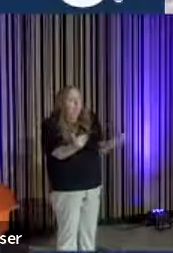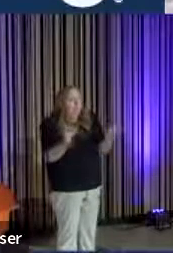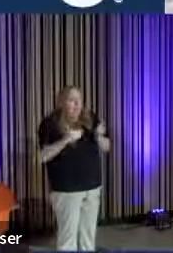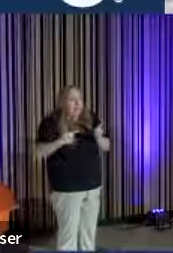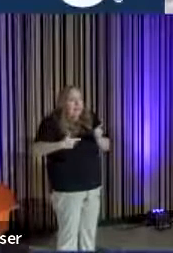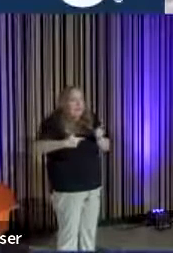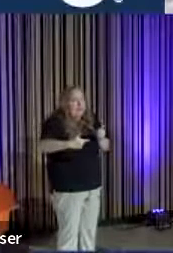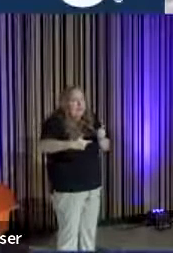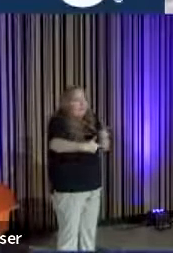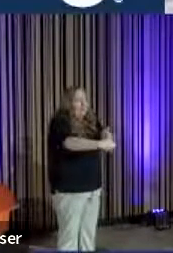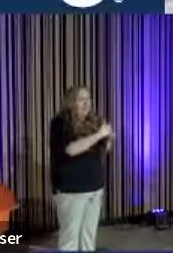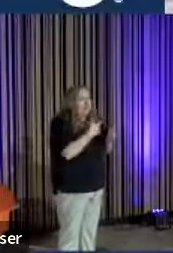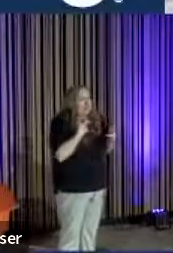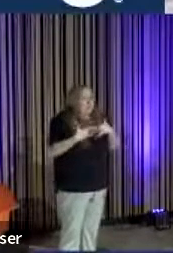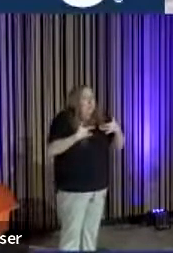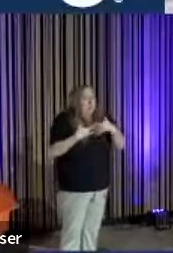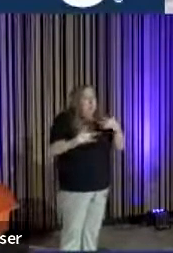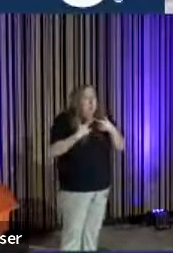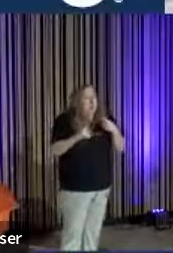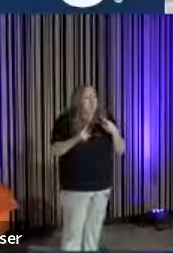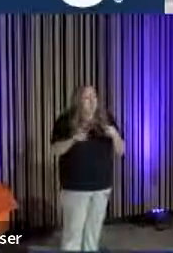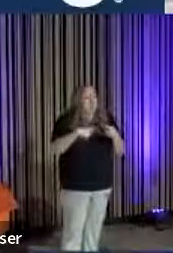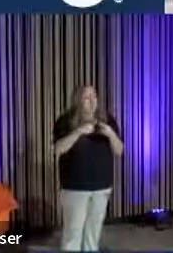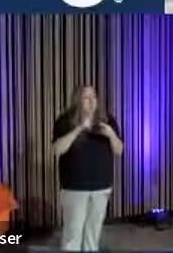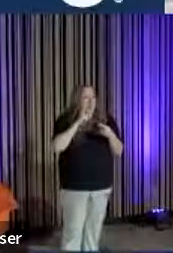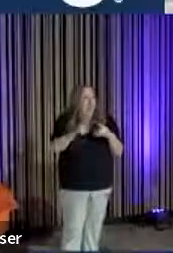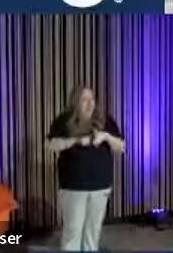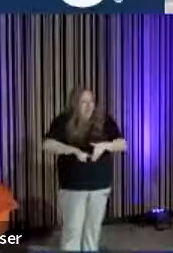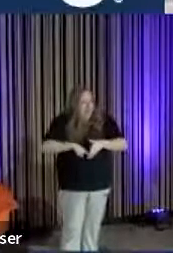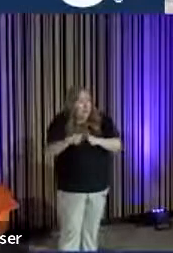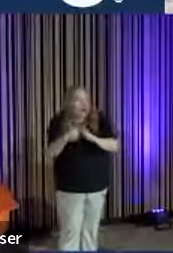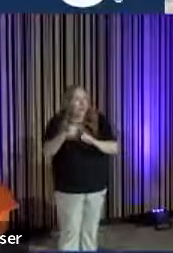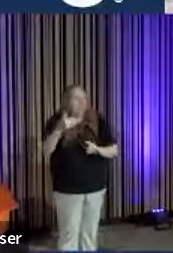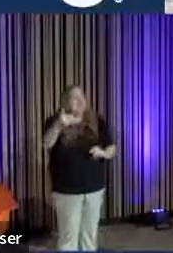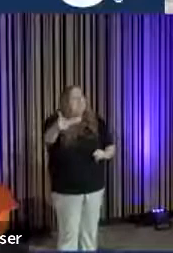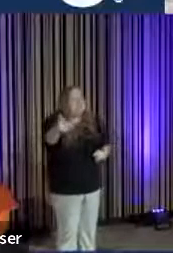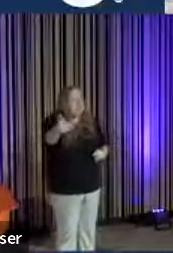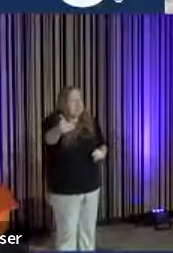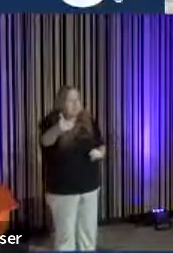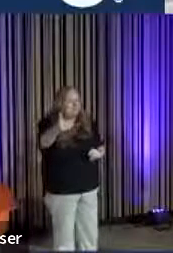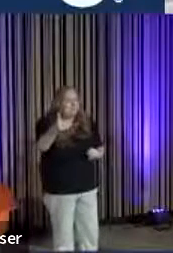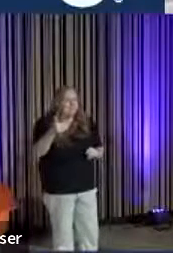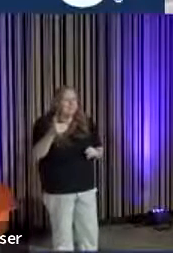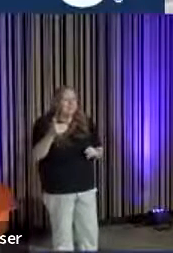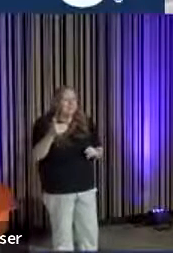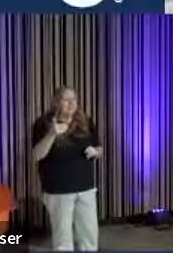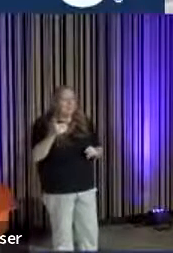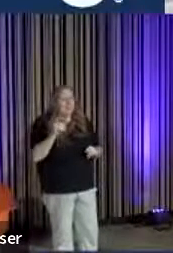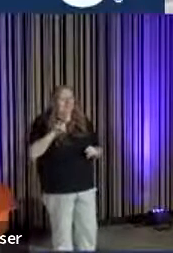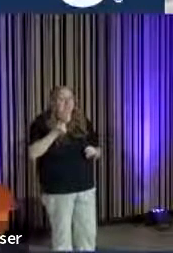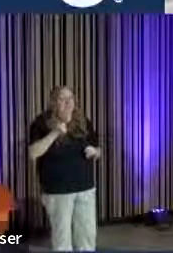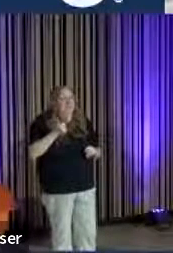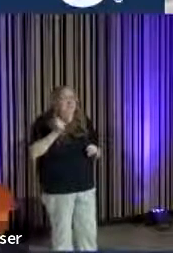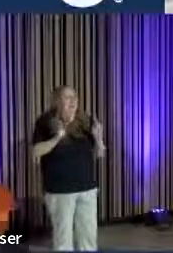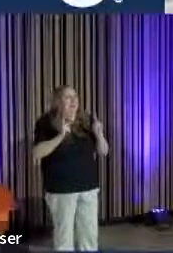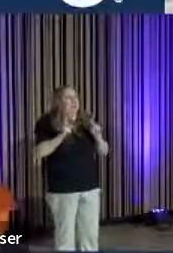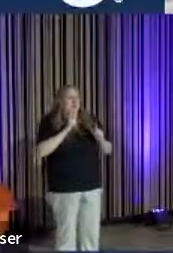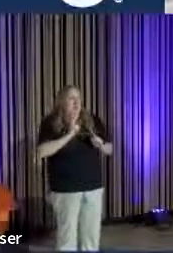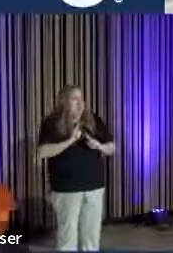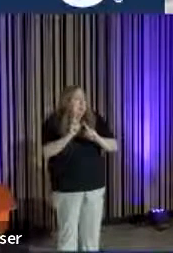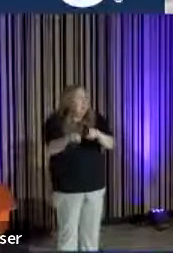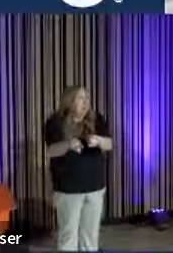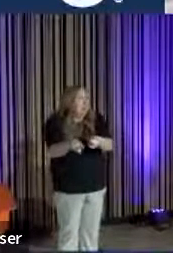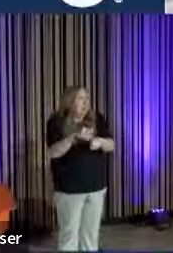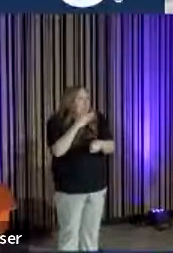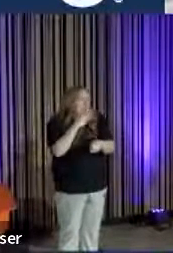it's going to be a crazy journey for the next 20 years. Maybe 10 drift will be going one after one in the coming